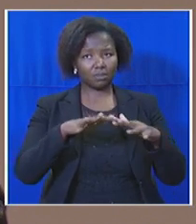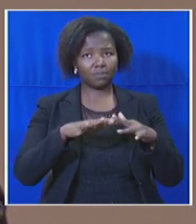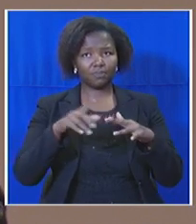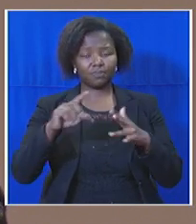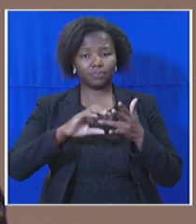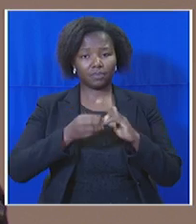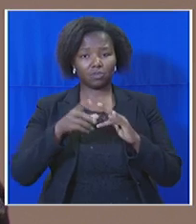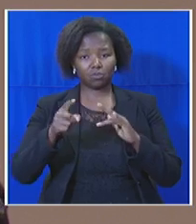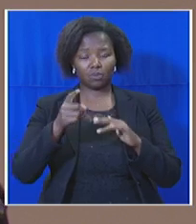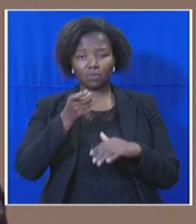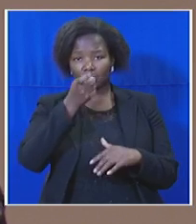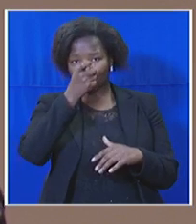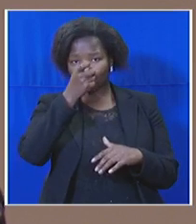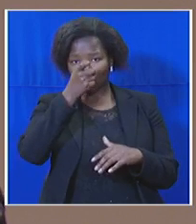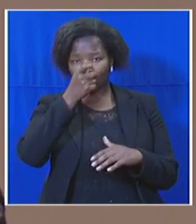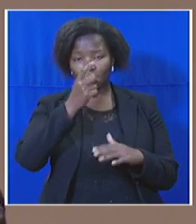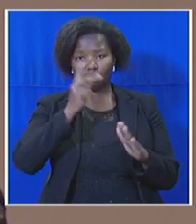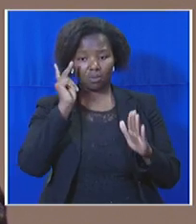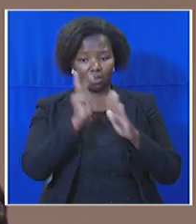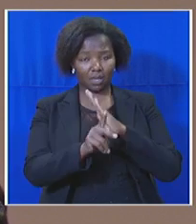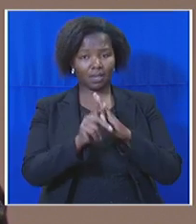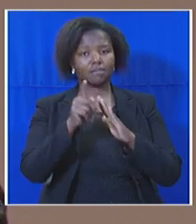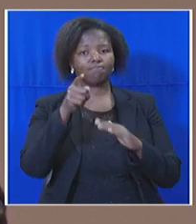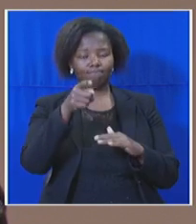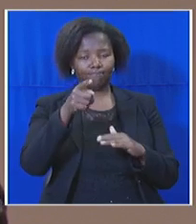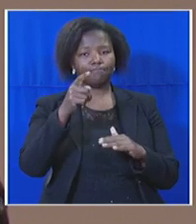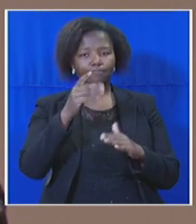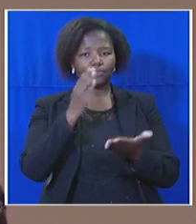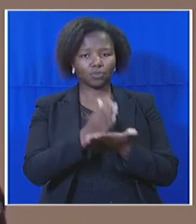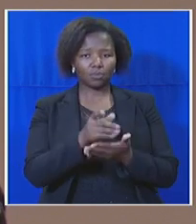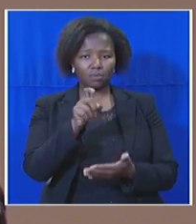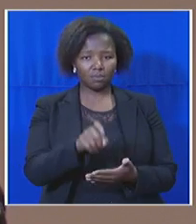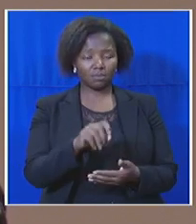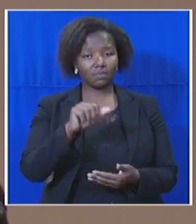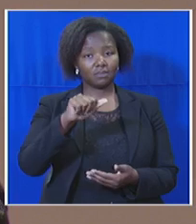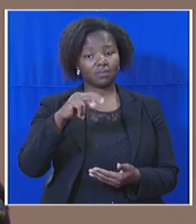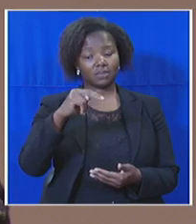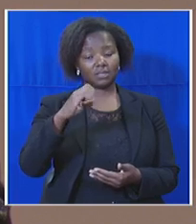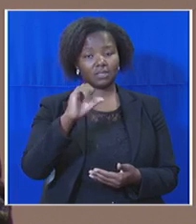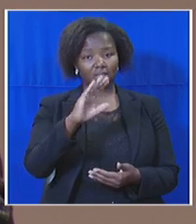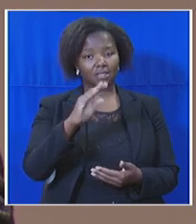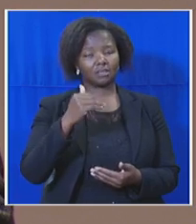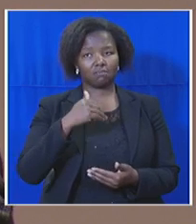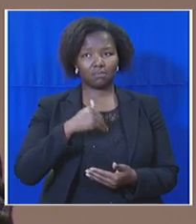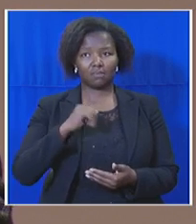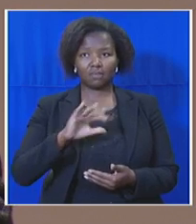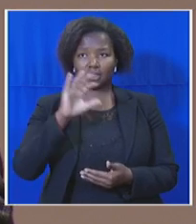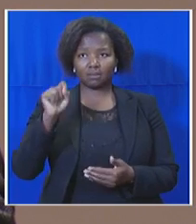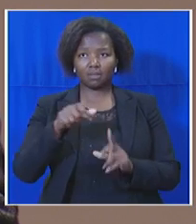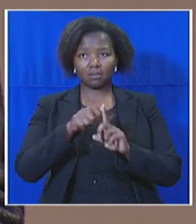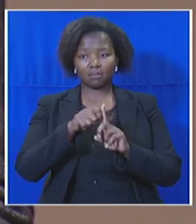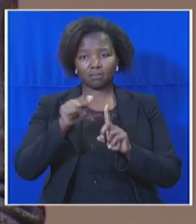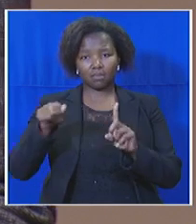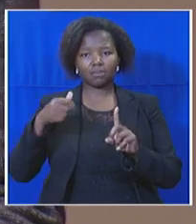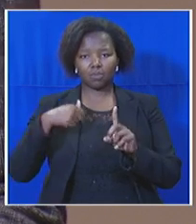in South Africa. ANC and all South Africans salute these young women who all come from